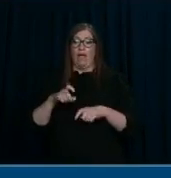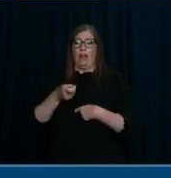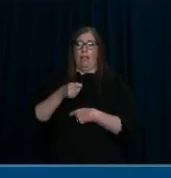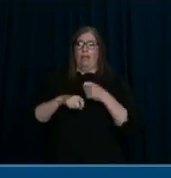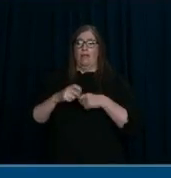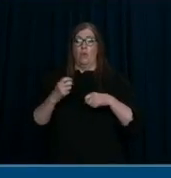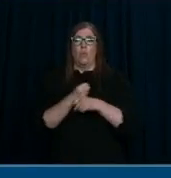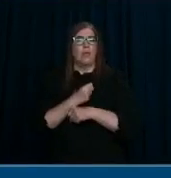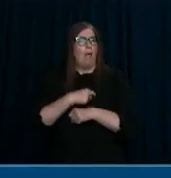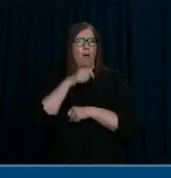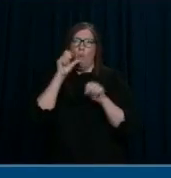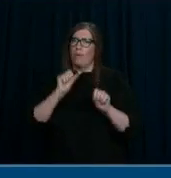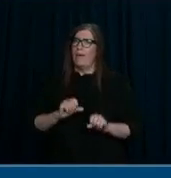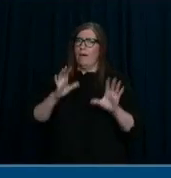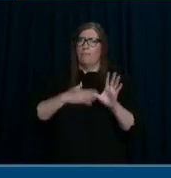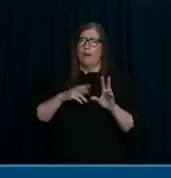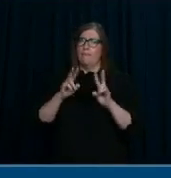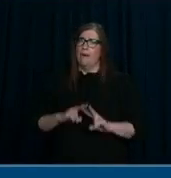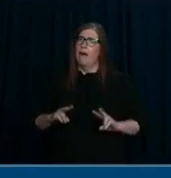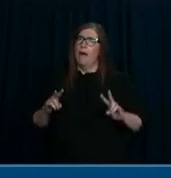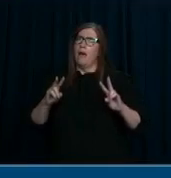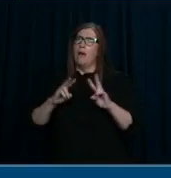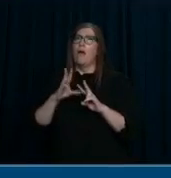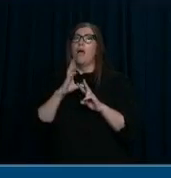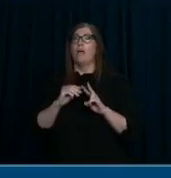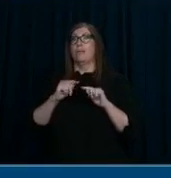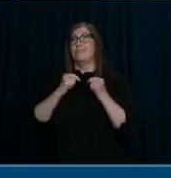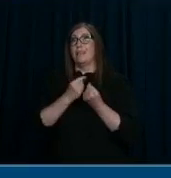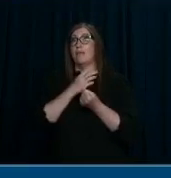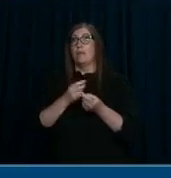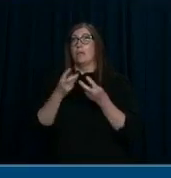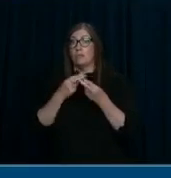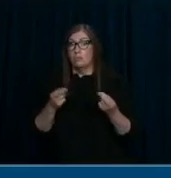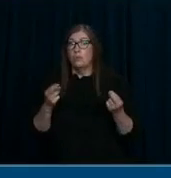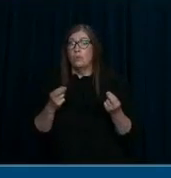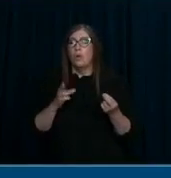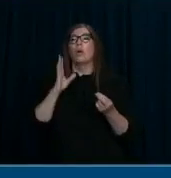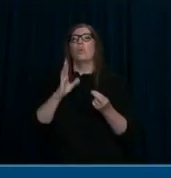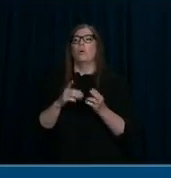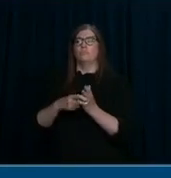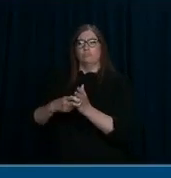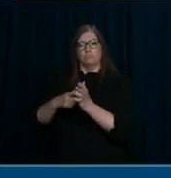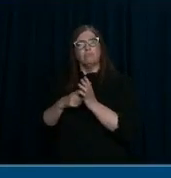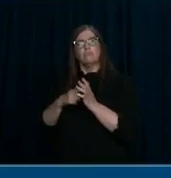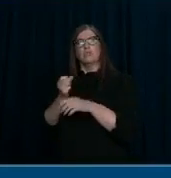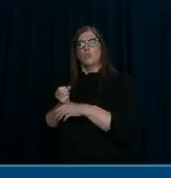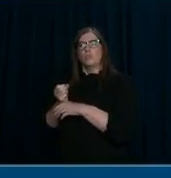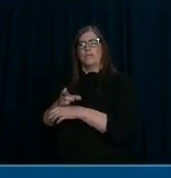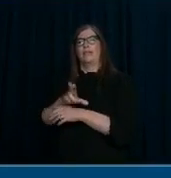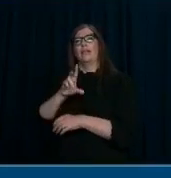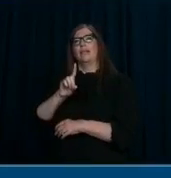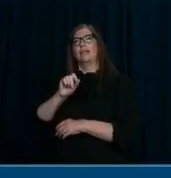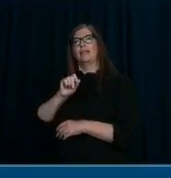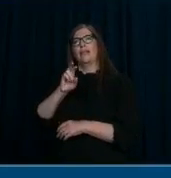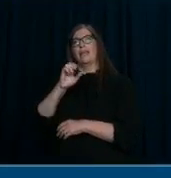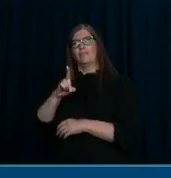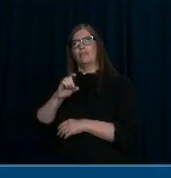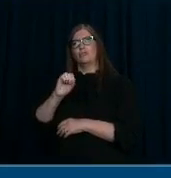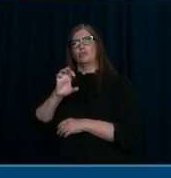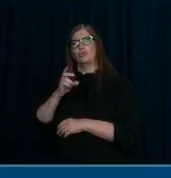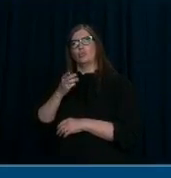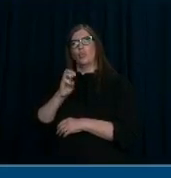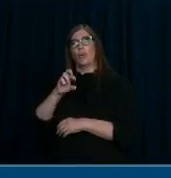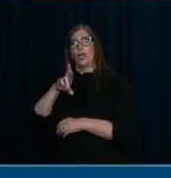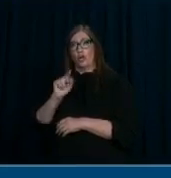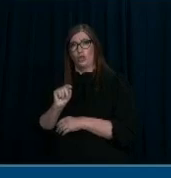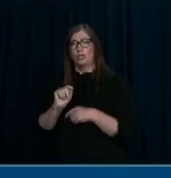sacrificing those values. I also have the team and the resources that it's going to take to beat David Schweikert. My entire